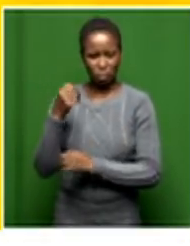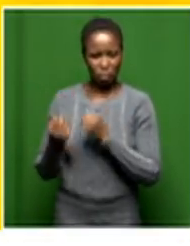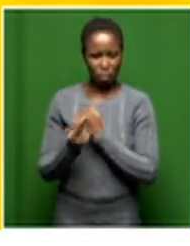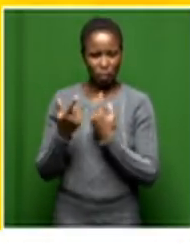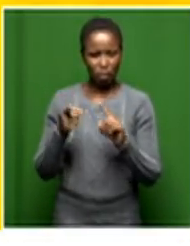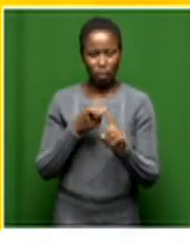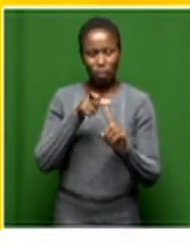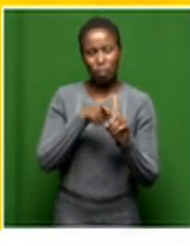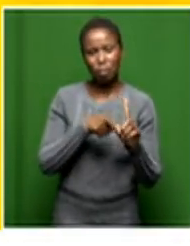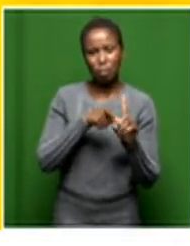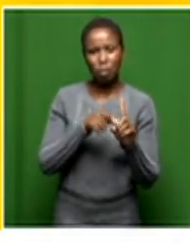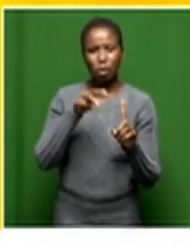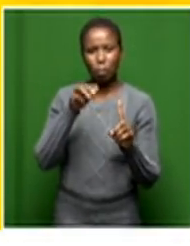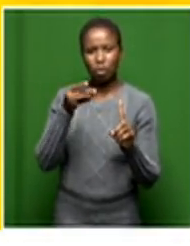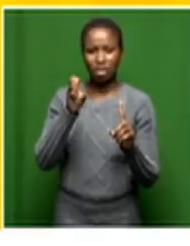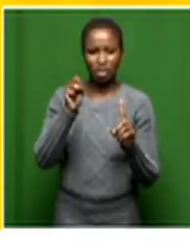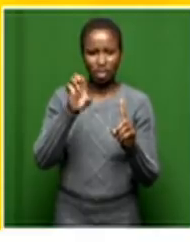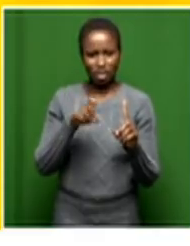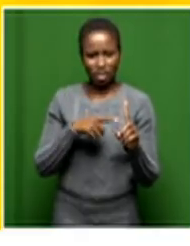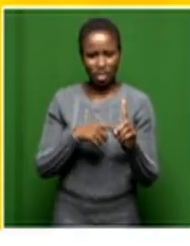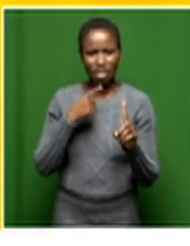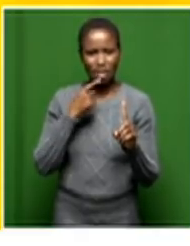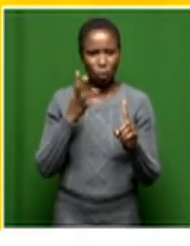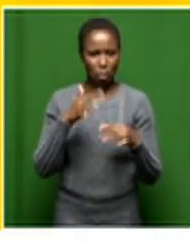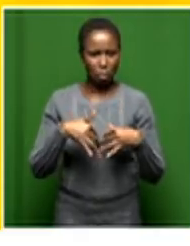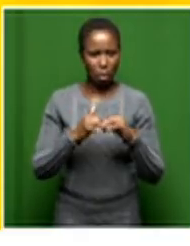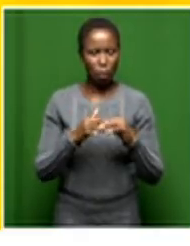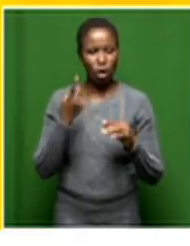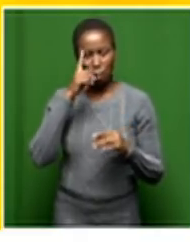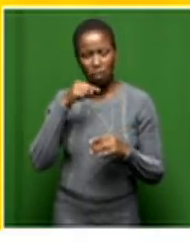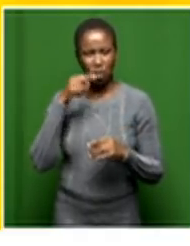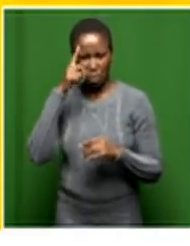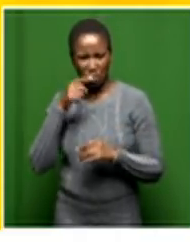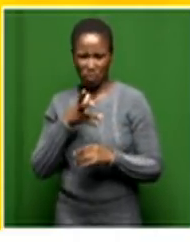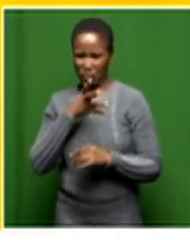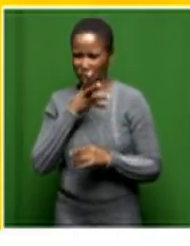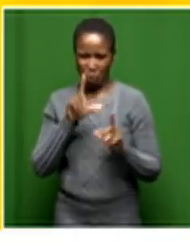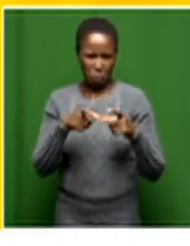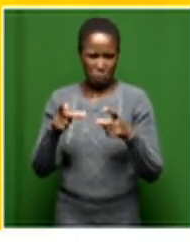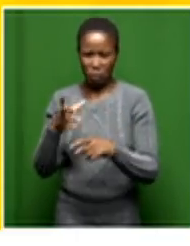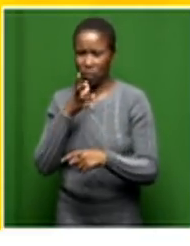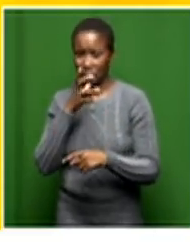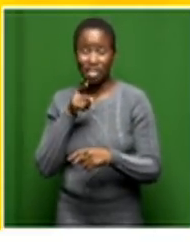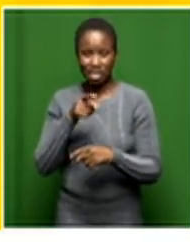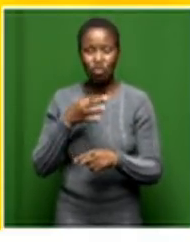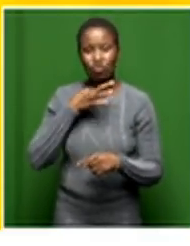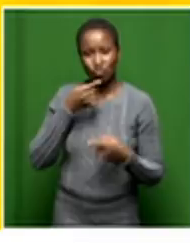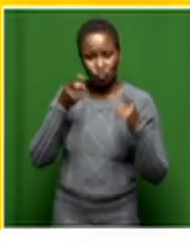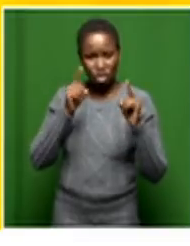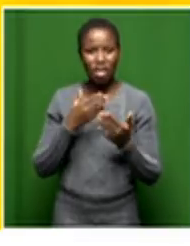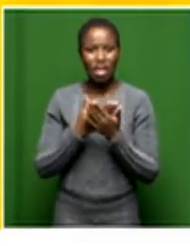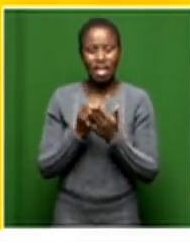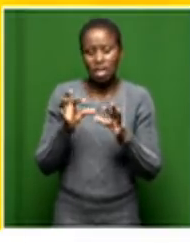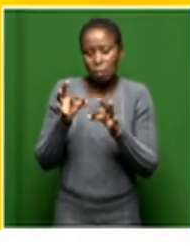Speaker Thandi Modise that establishing too many portfolio committees actually runs the risk of excluding